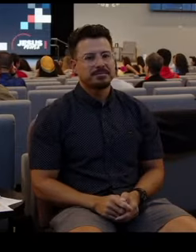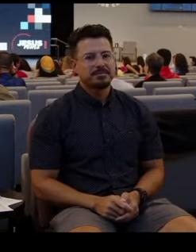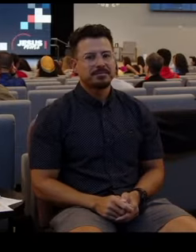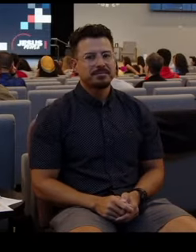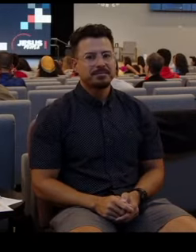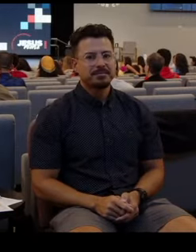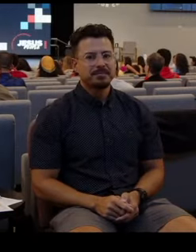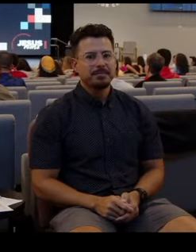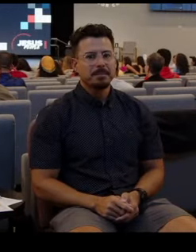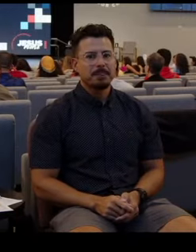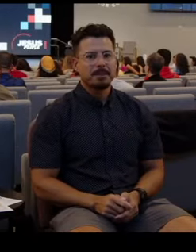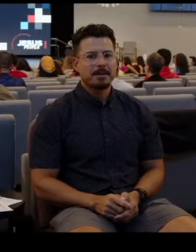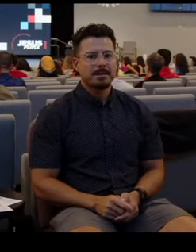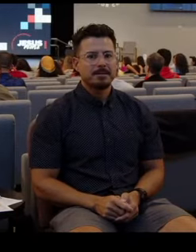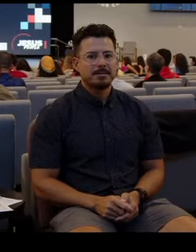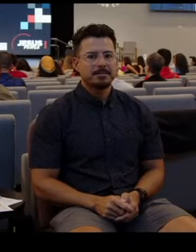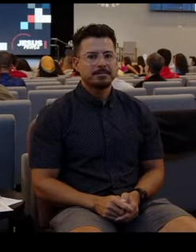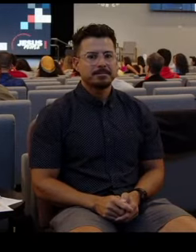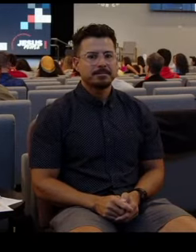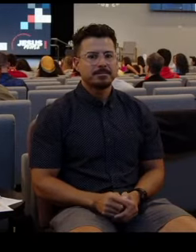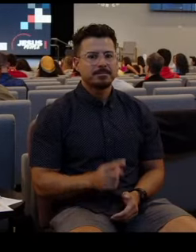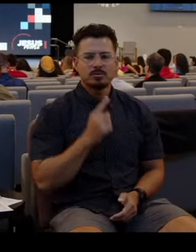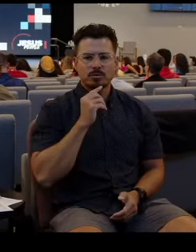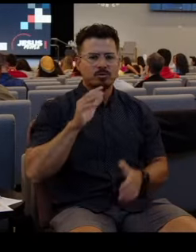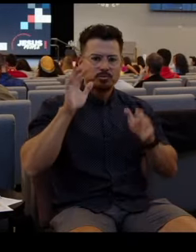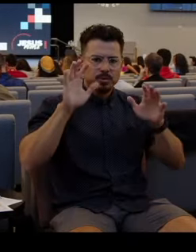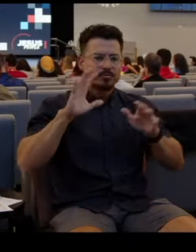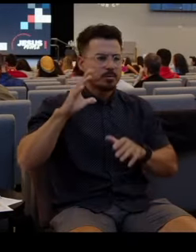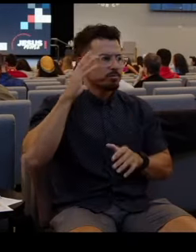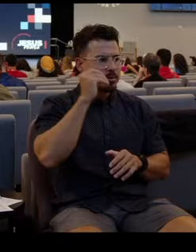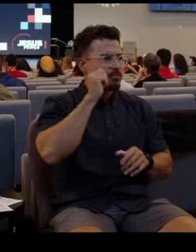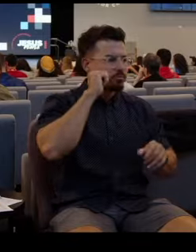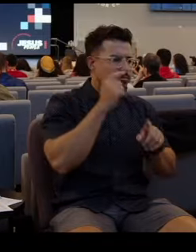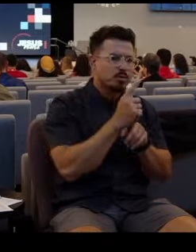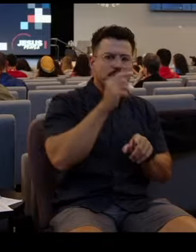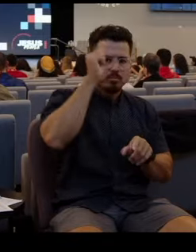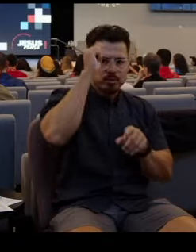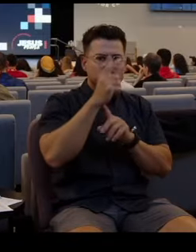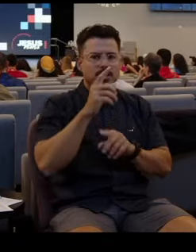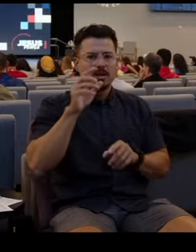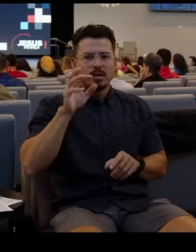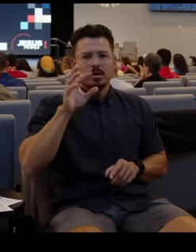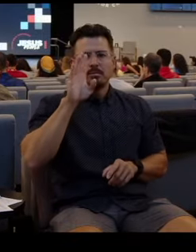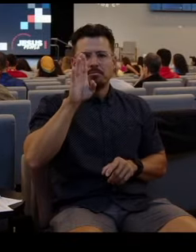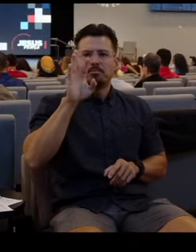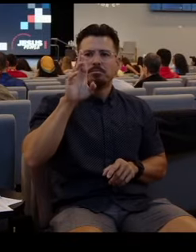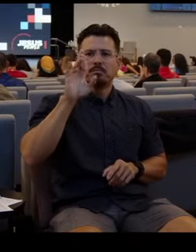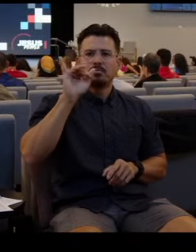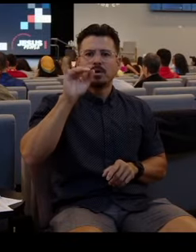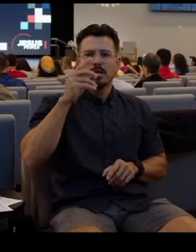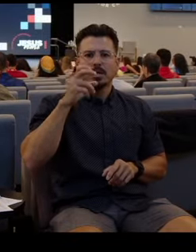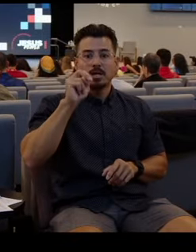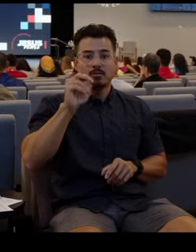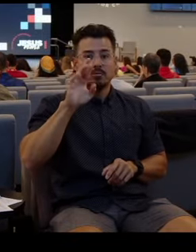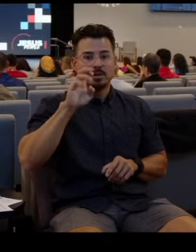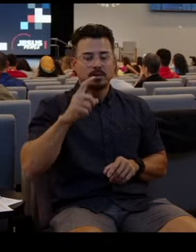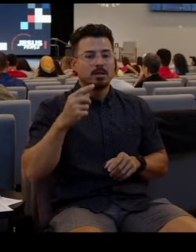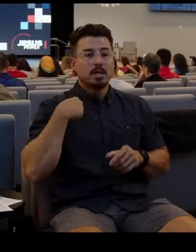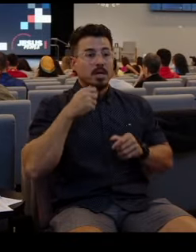And we had all kinds of these wonderful brethren leaders, people like Brad Breckenridge. He got up to preach one night, and he fainted.